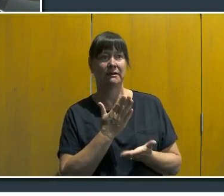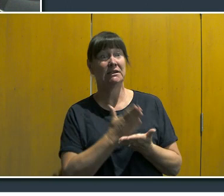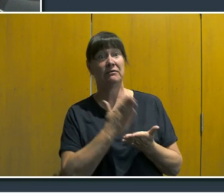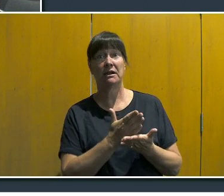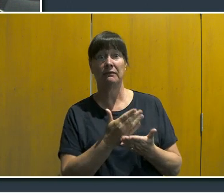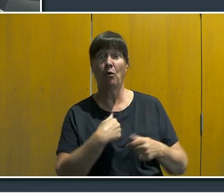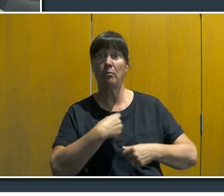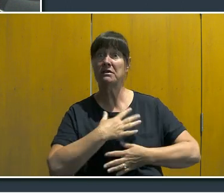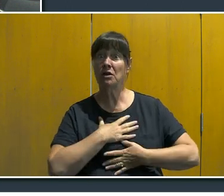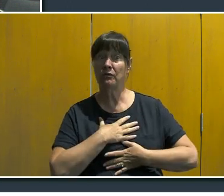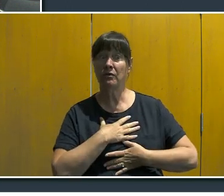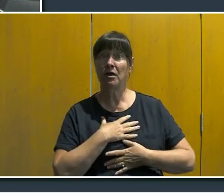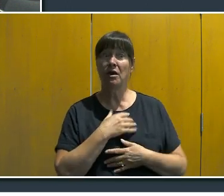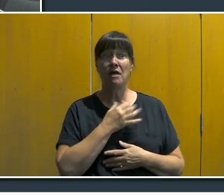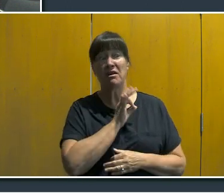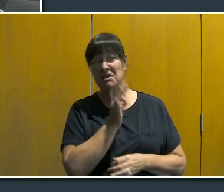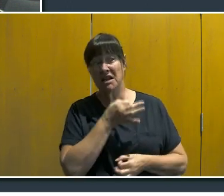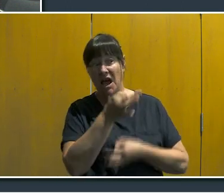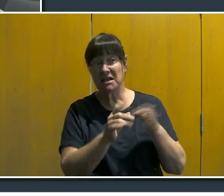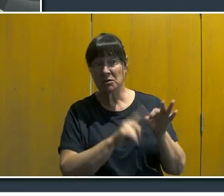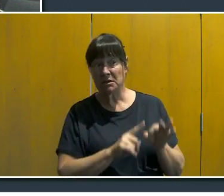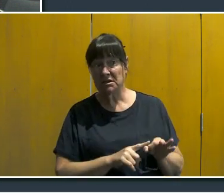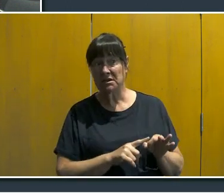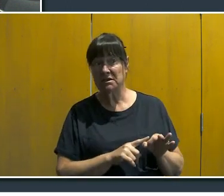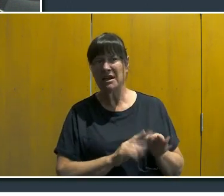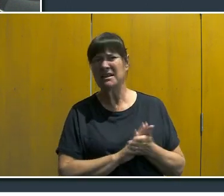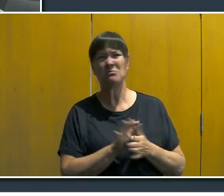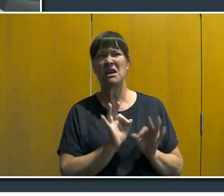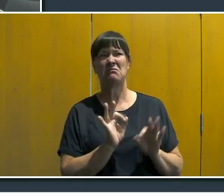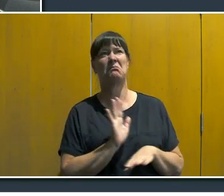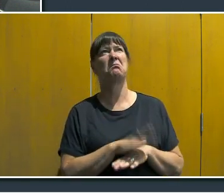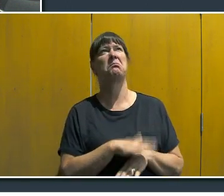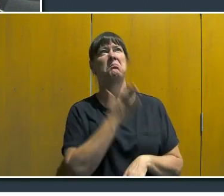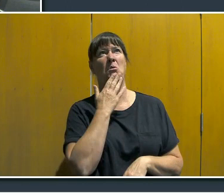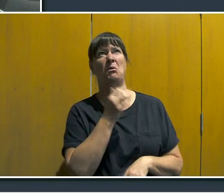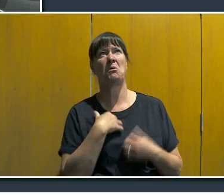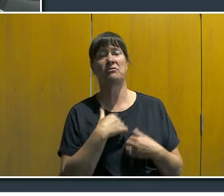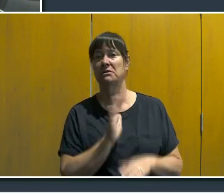a lack of a particular question on a submitter does not mean a lack of interest or a lack of listening.